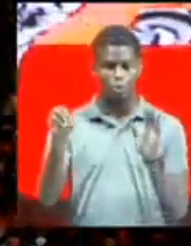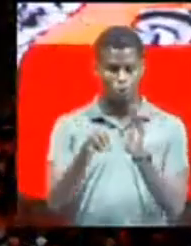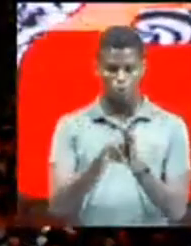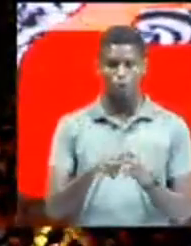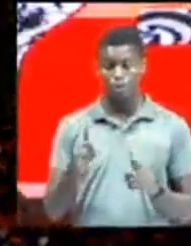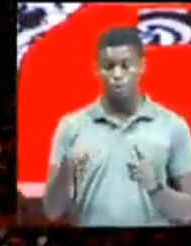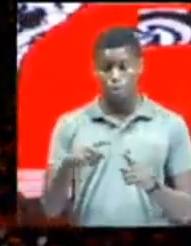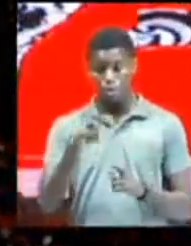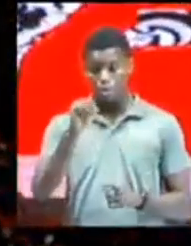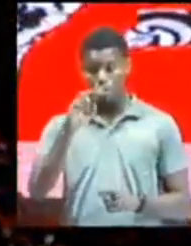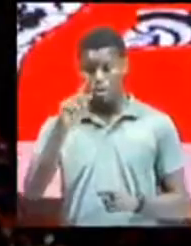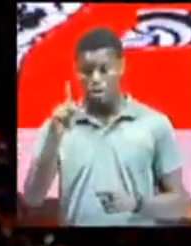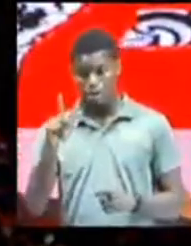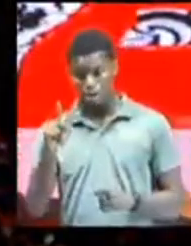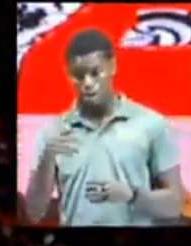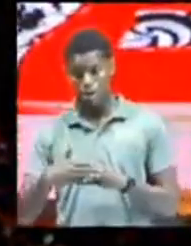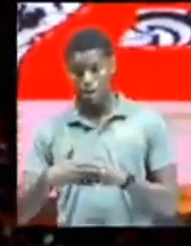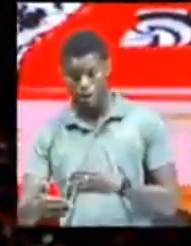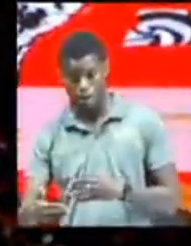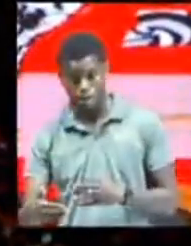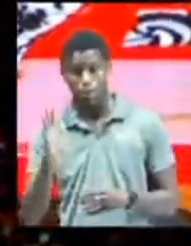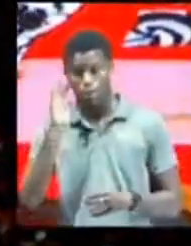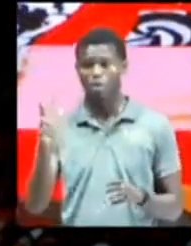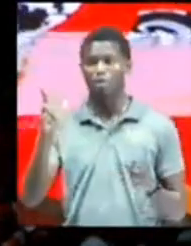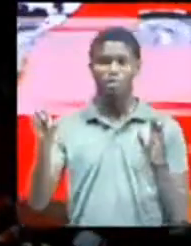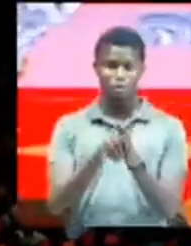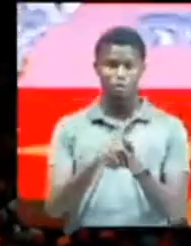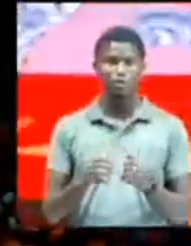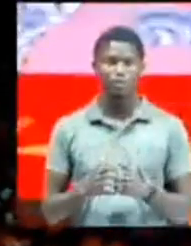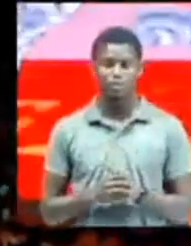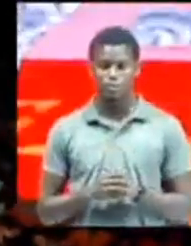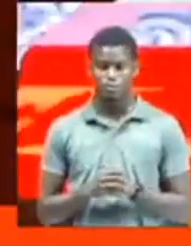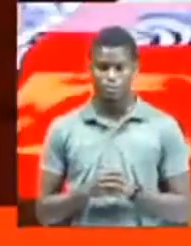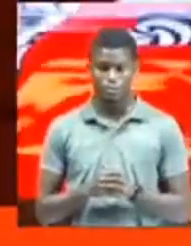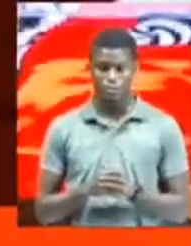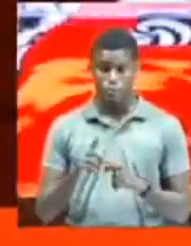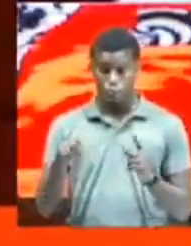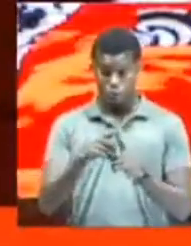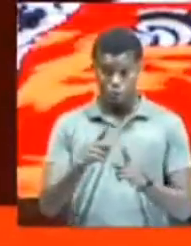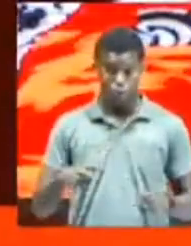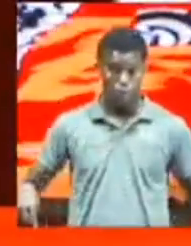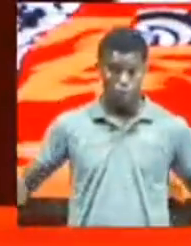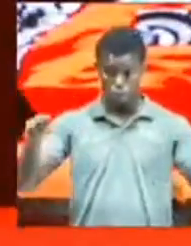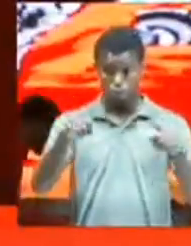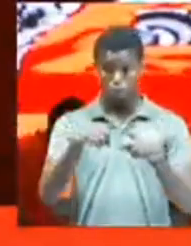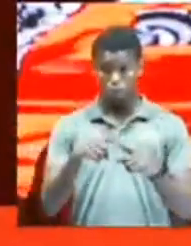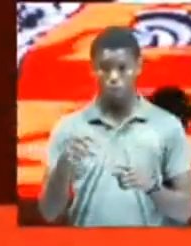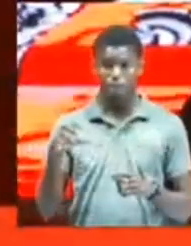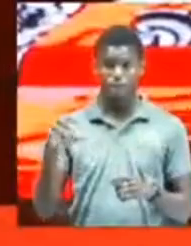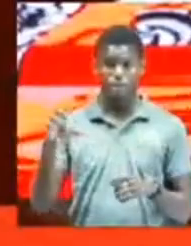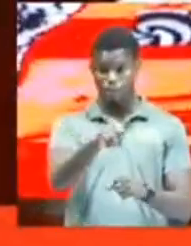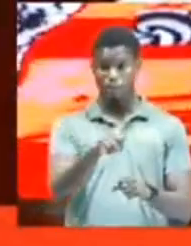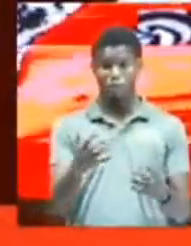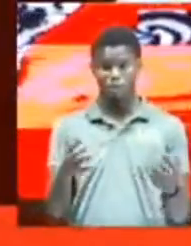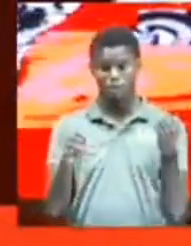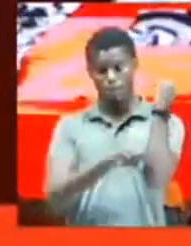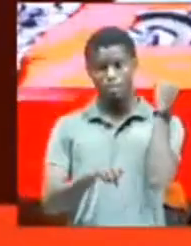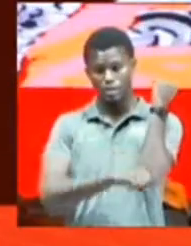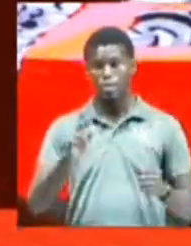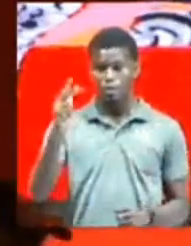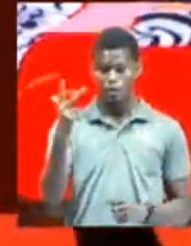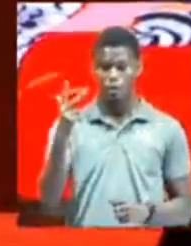is three love. And when Uno catch them September the 3rd, it is going to be